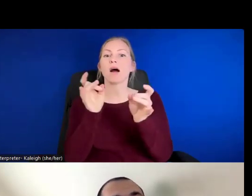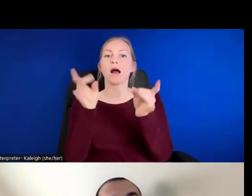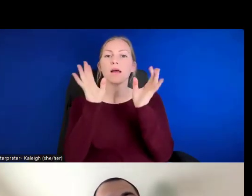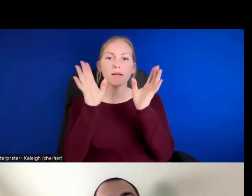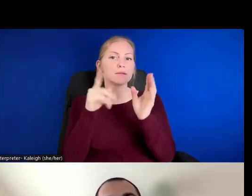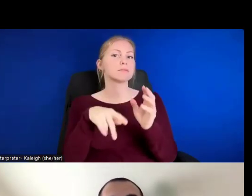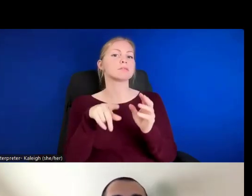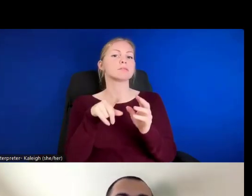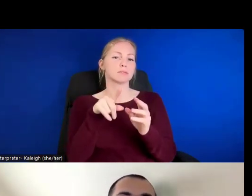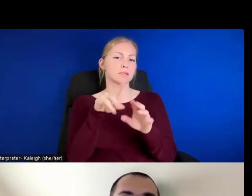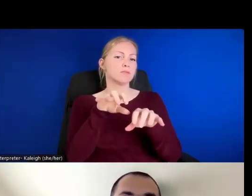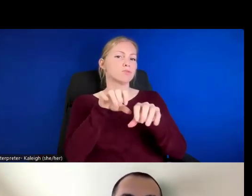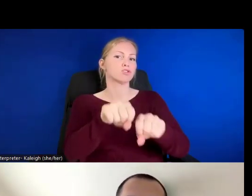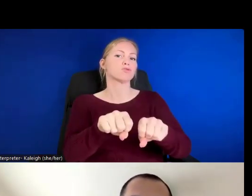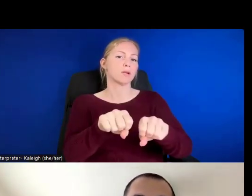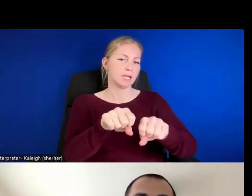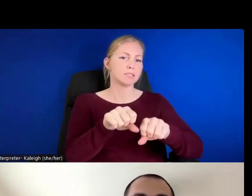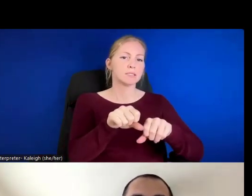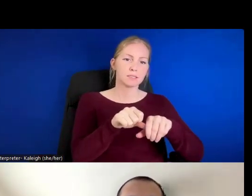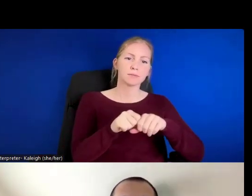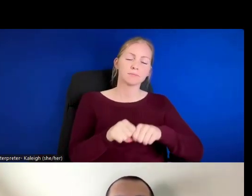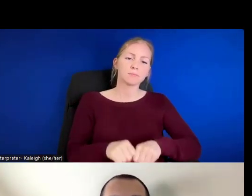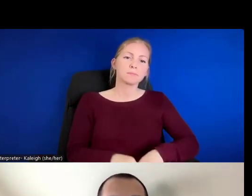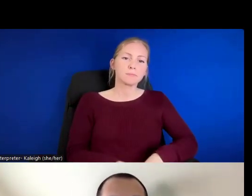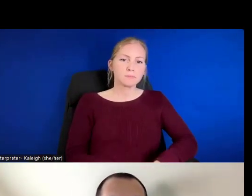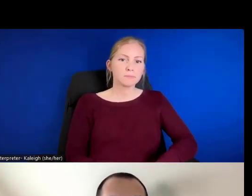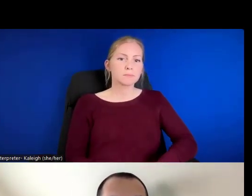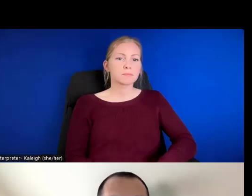medication administration at Bridgewater.